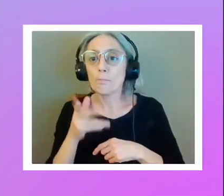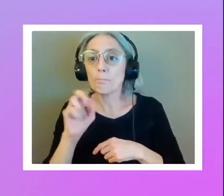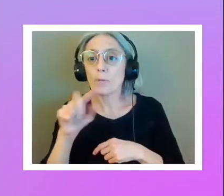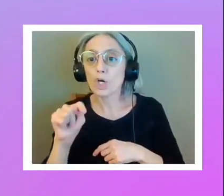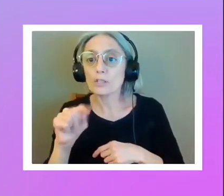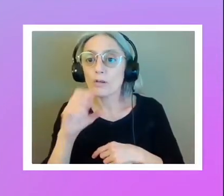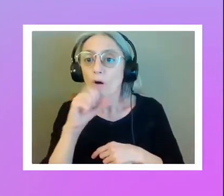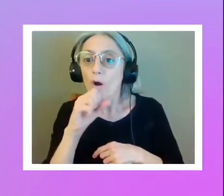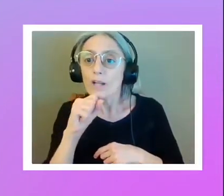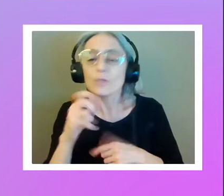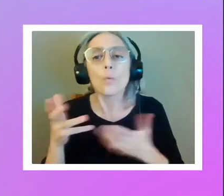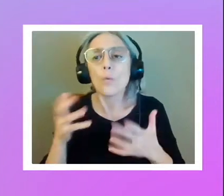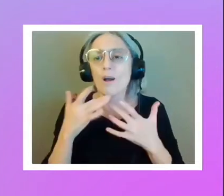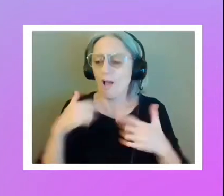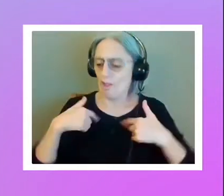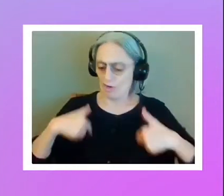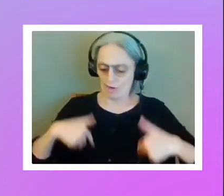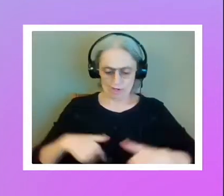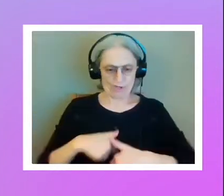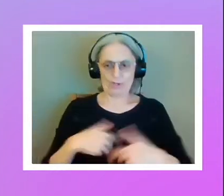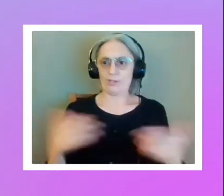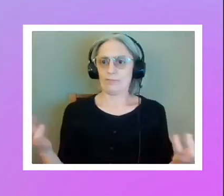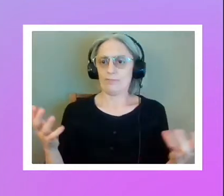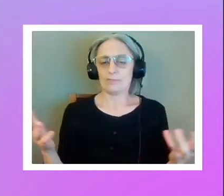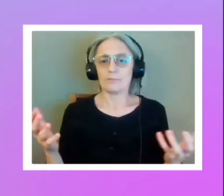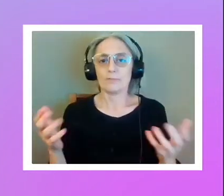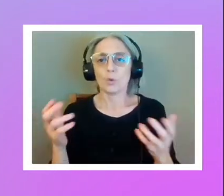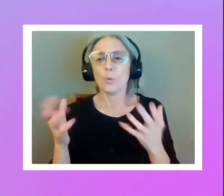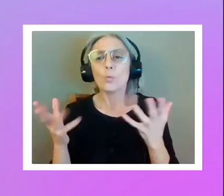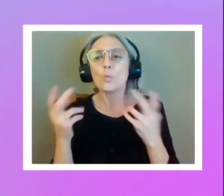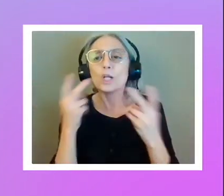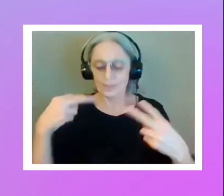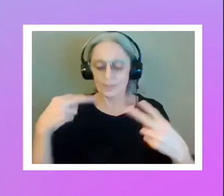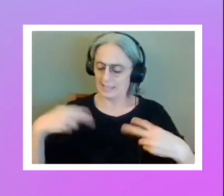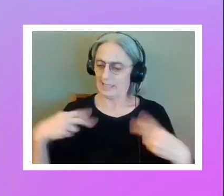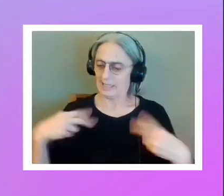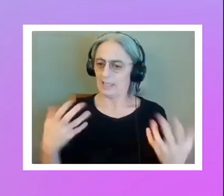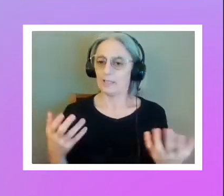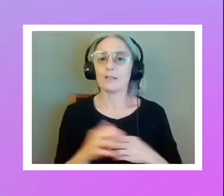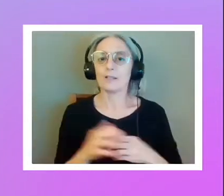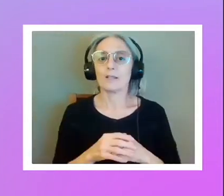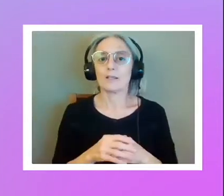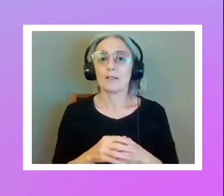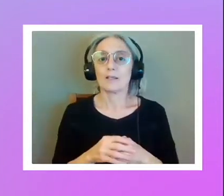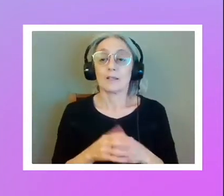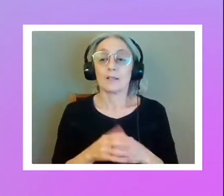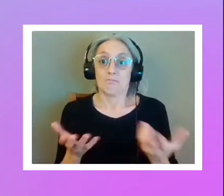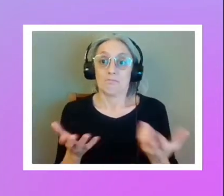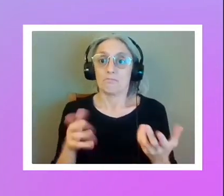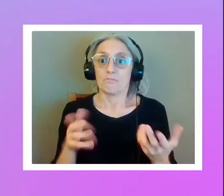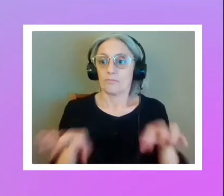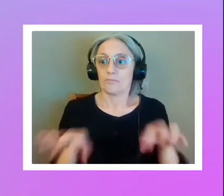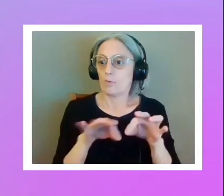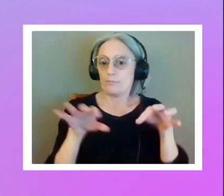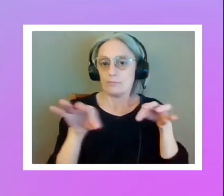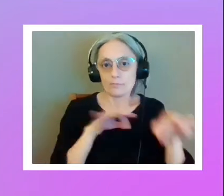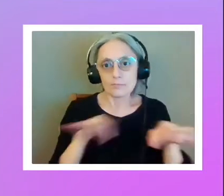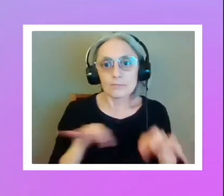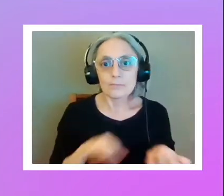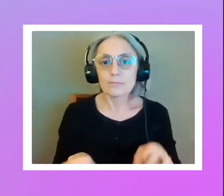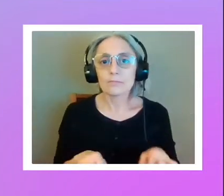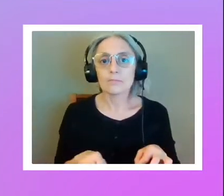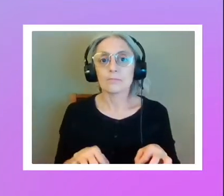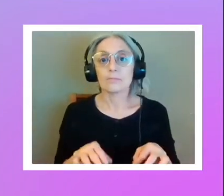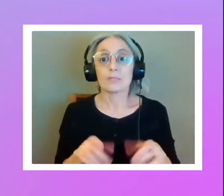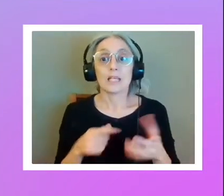what do you see? Because your descriptions are the difference between someone visually impaired buying